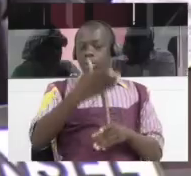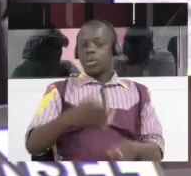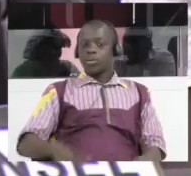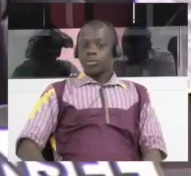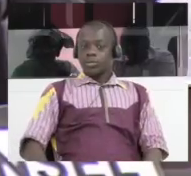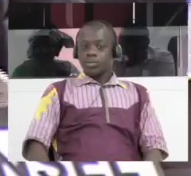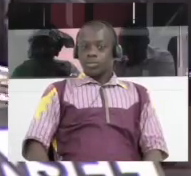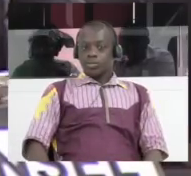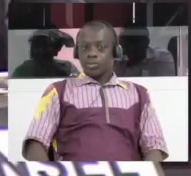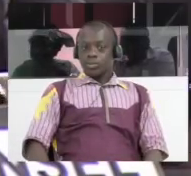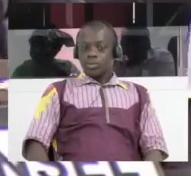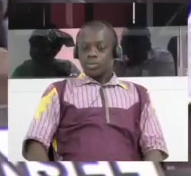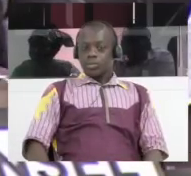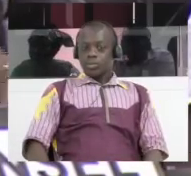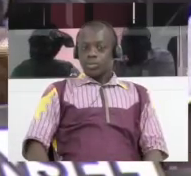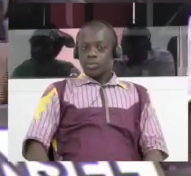What happened